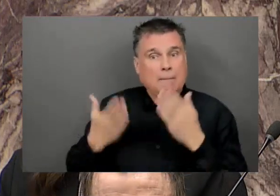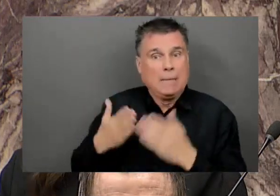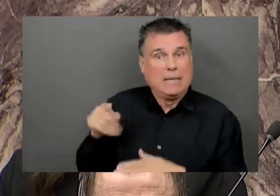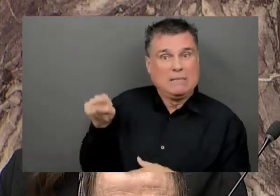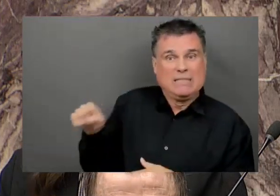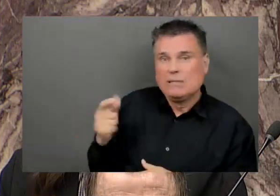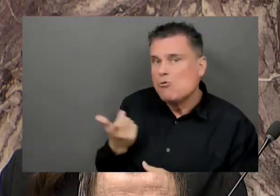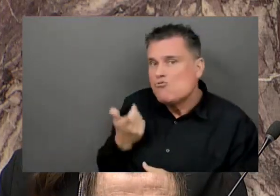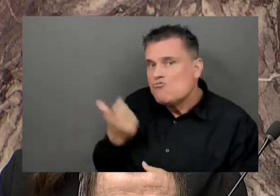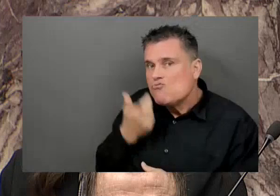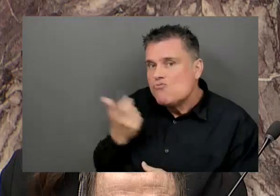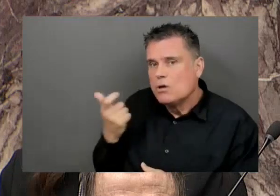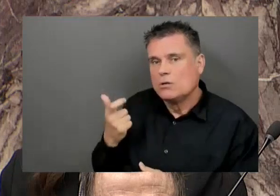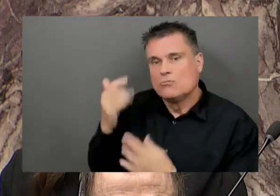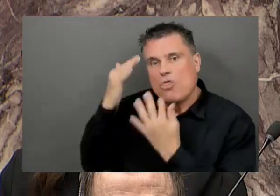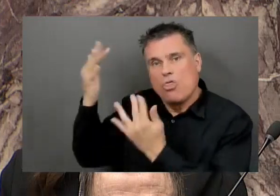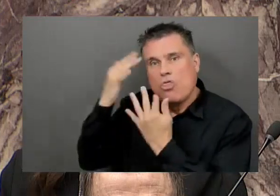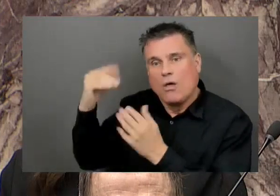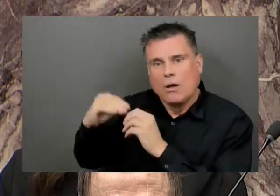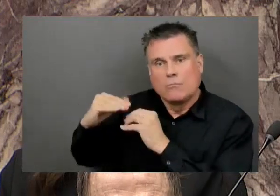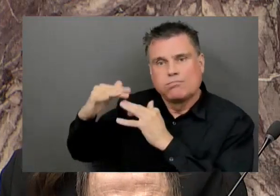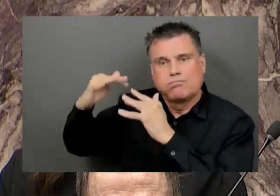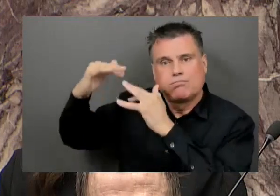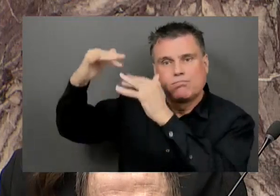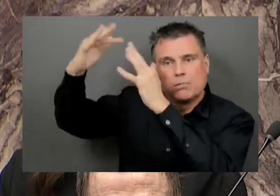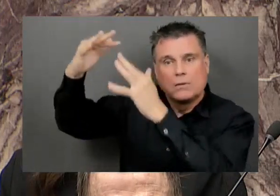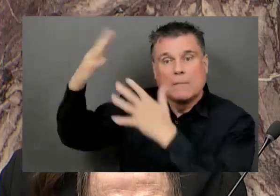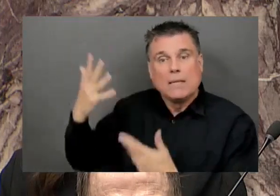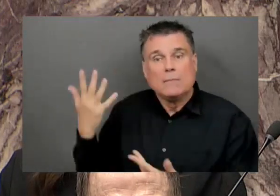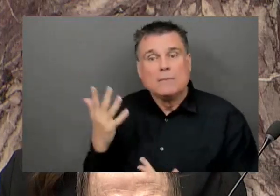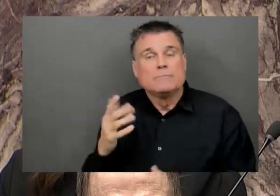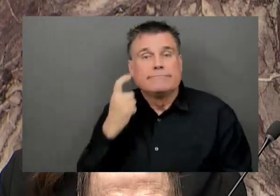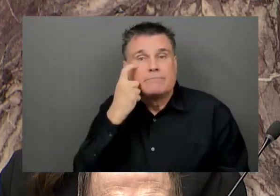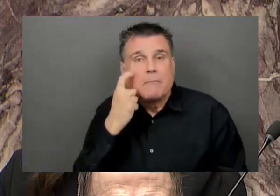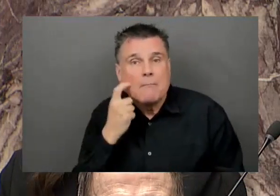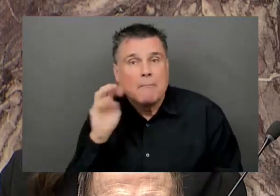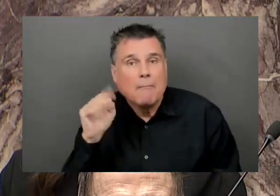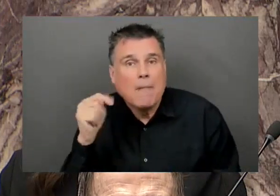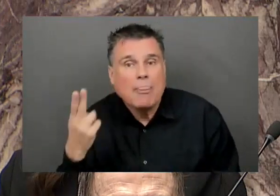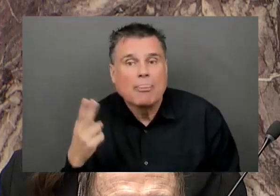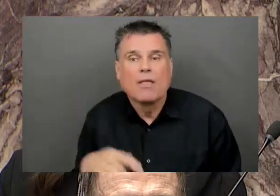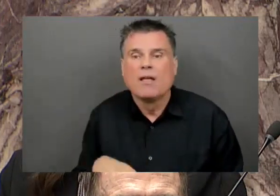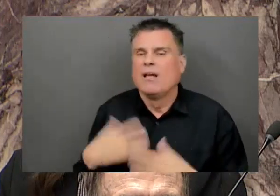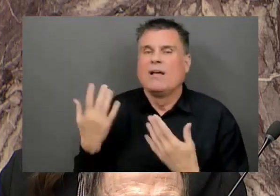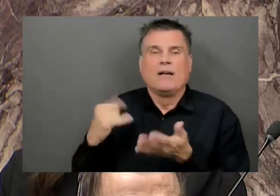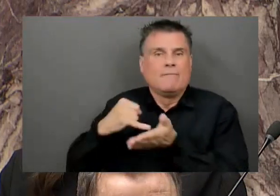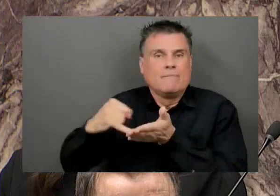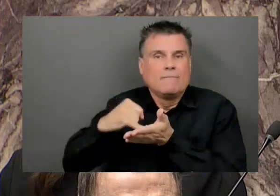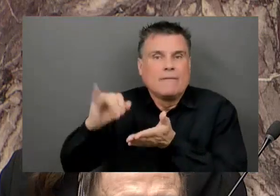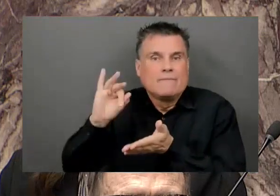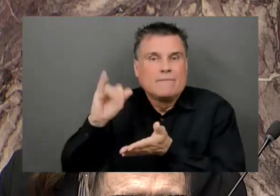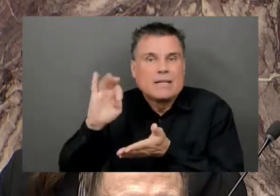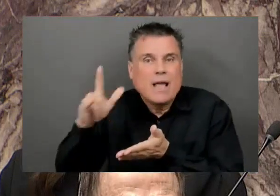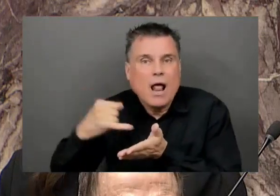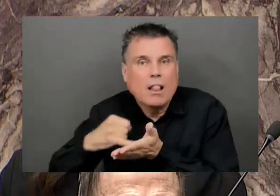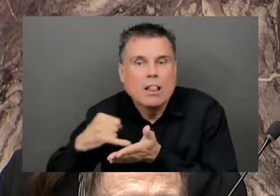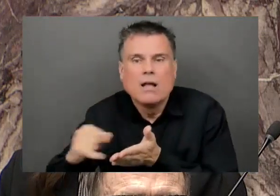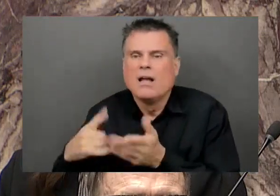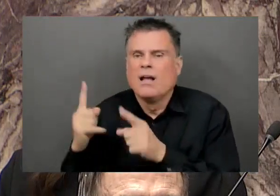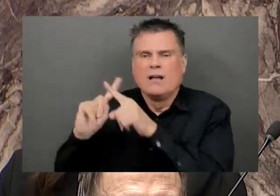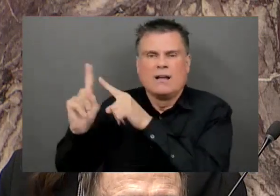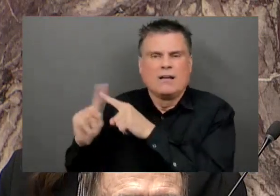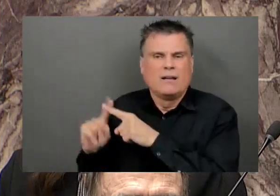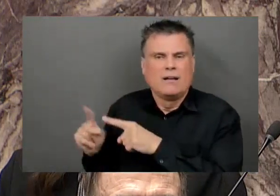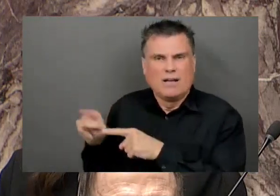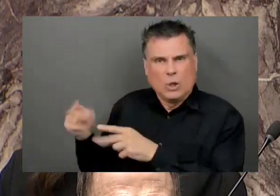and fentanyl? Or how about the fact that nurses, because of their exposure to drug smoke, has been so severe,